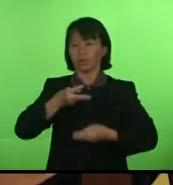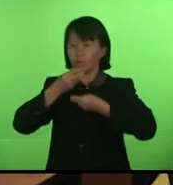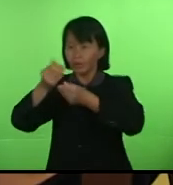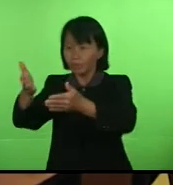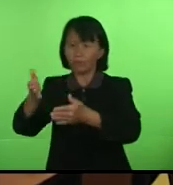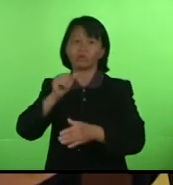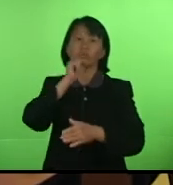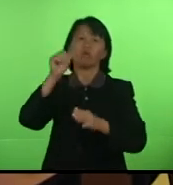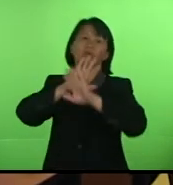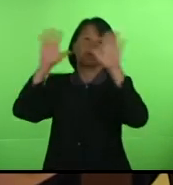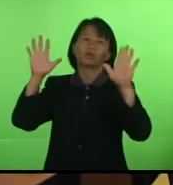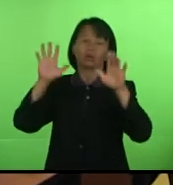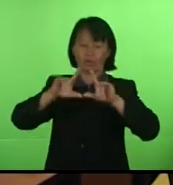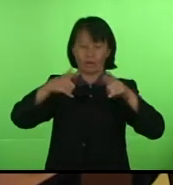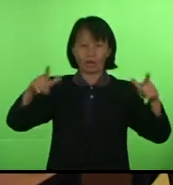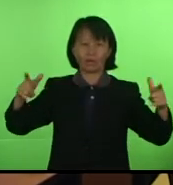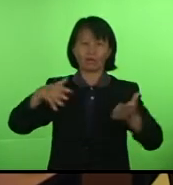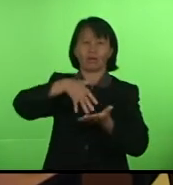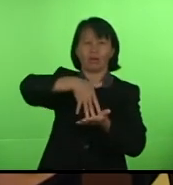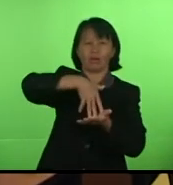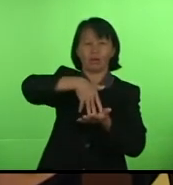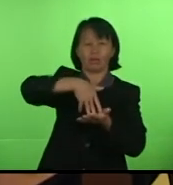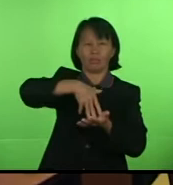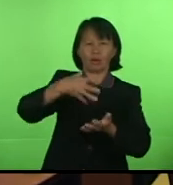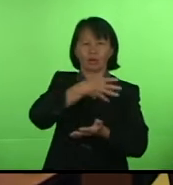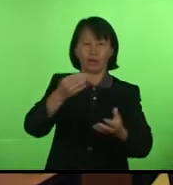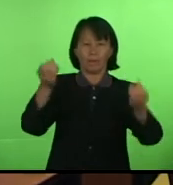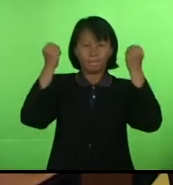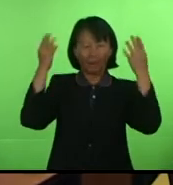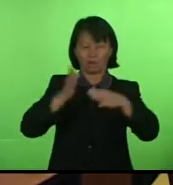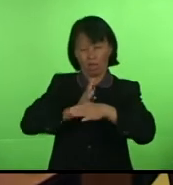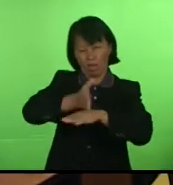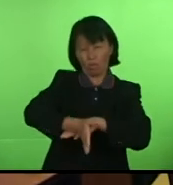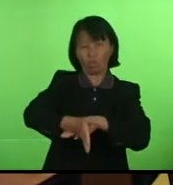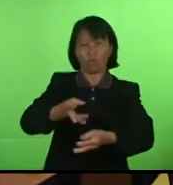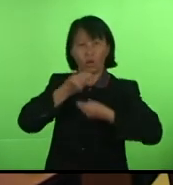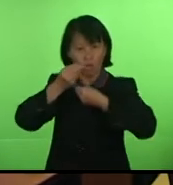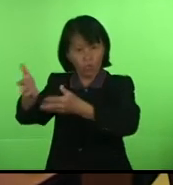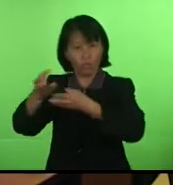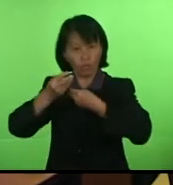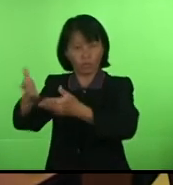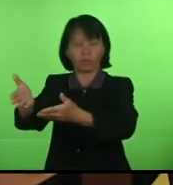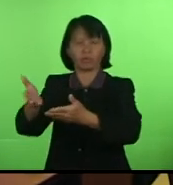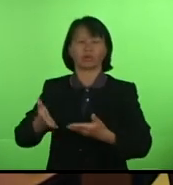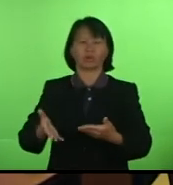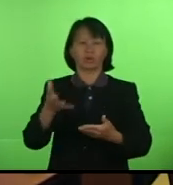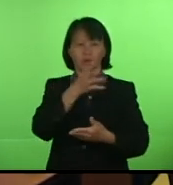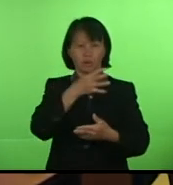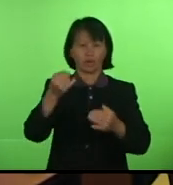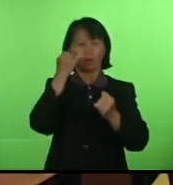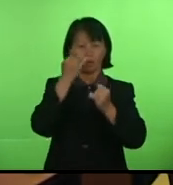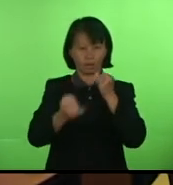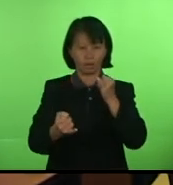clear, the language is weak, and there is too much information. And last but not least, ladies and